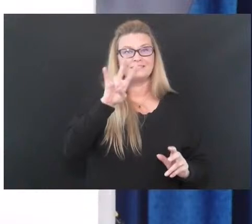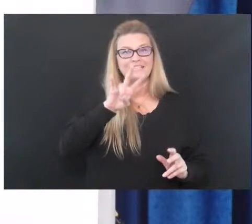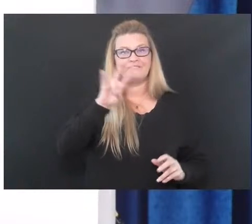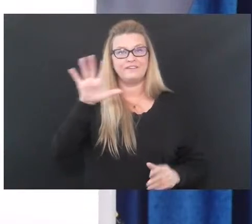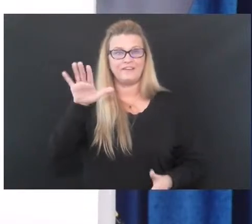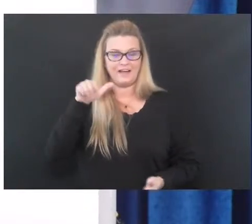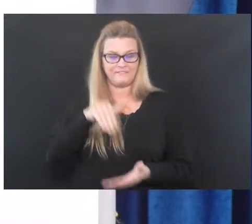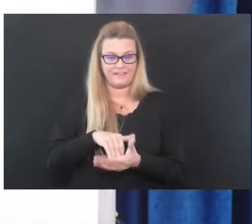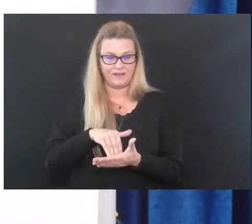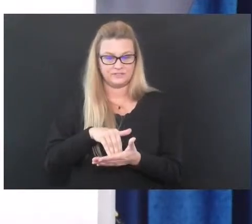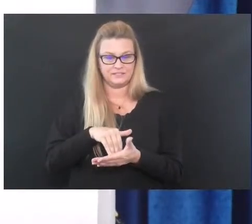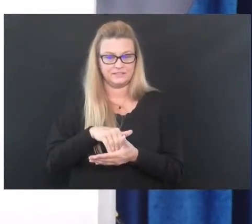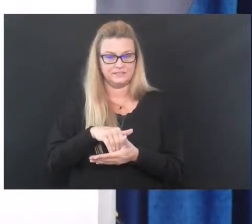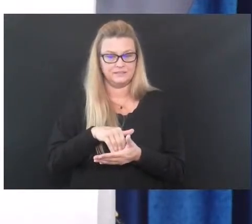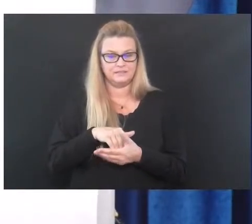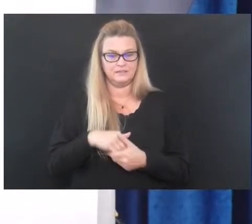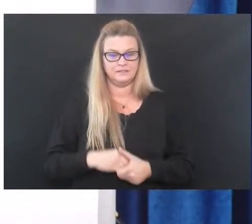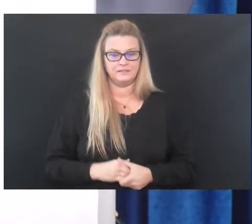275,000 more.